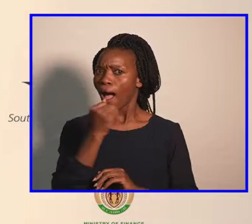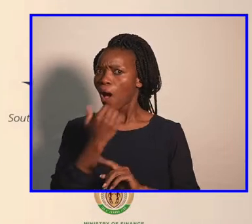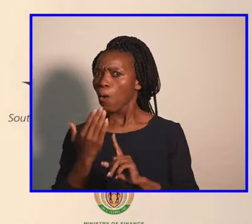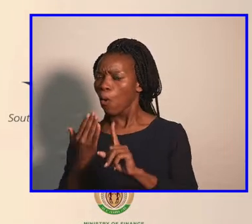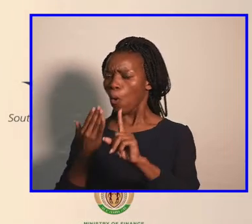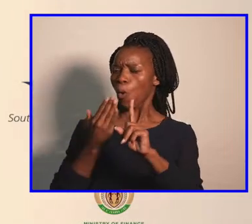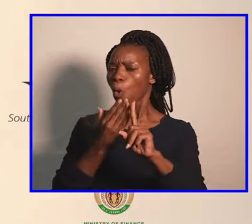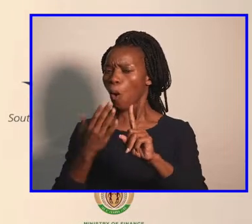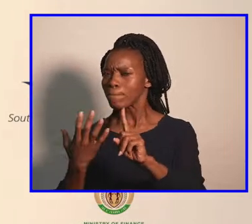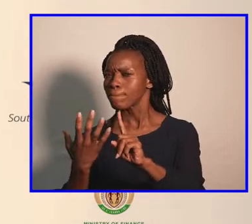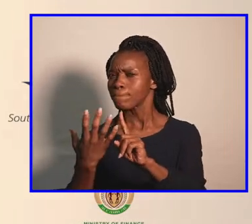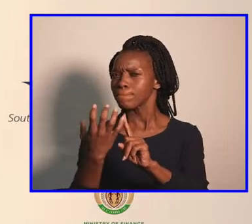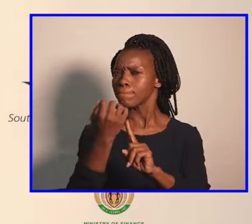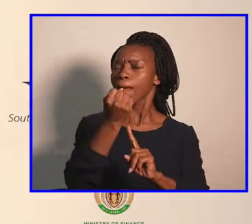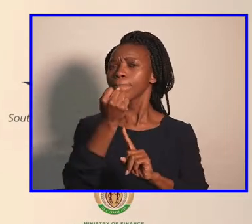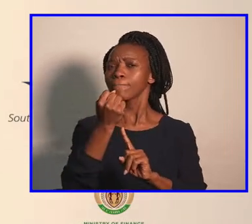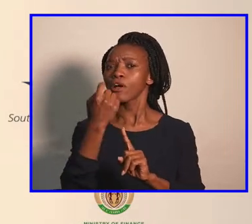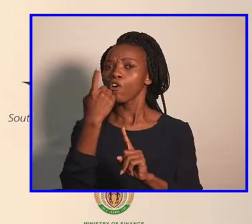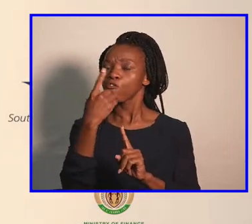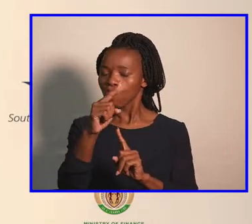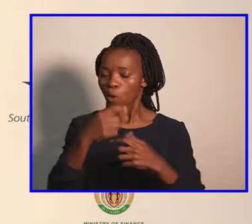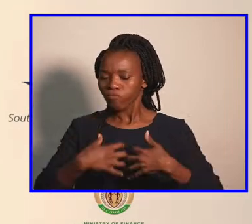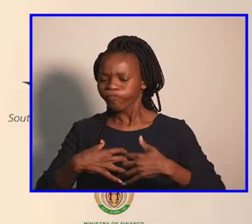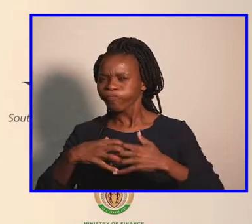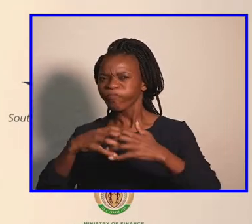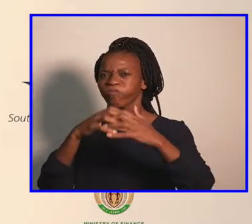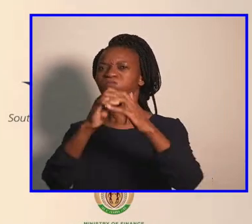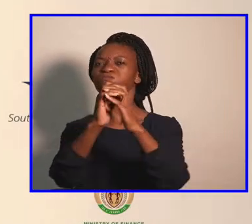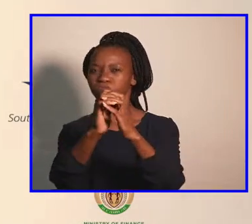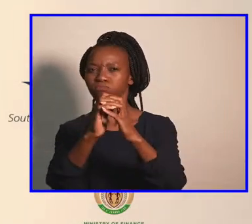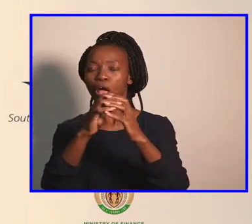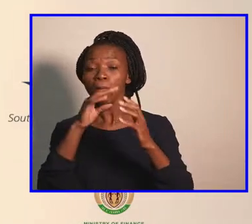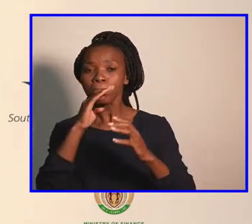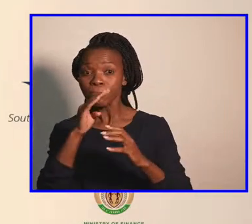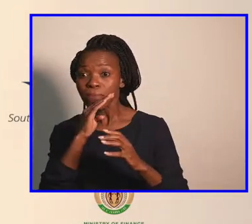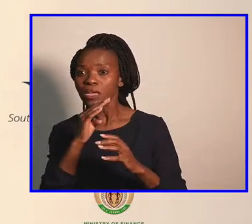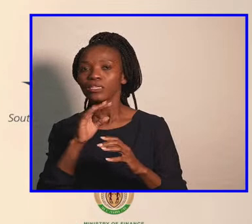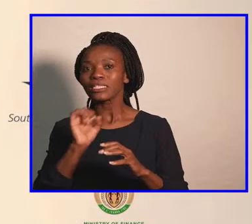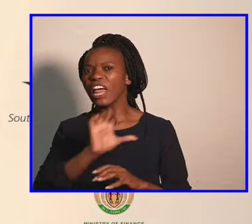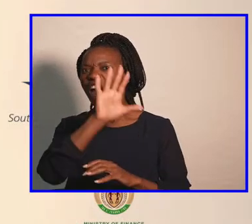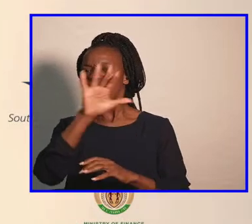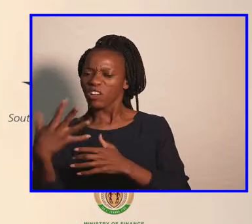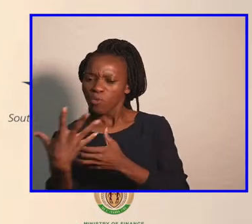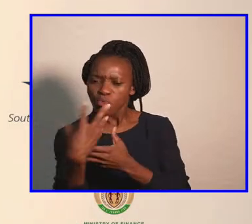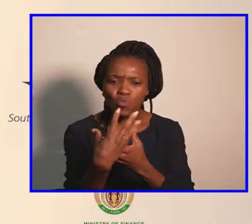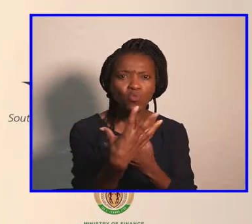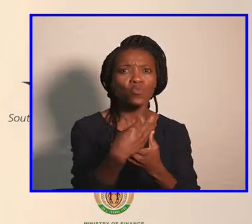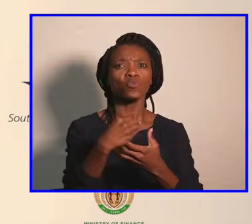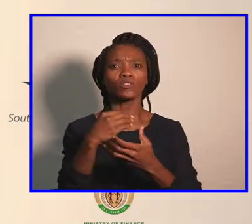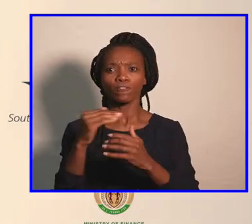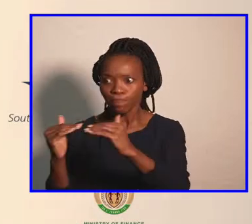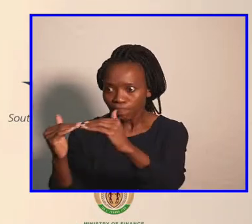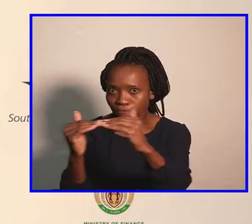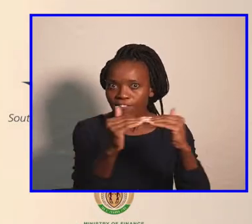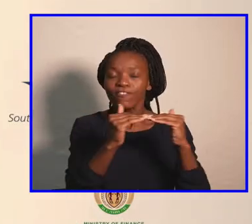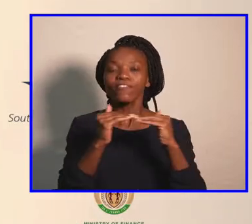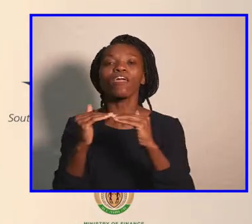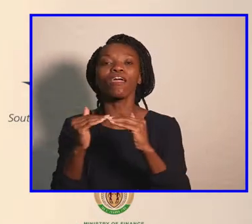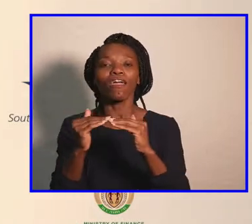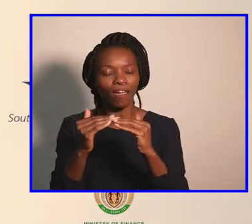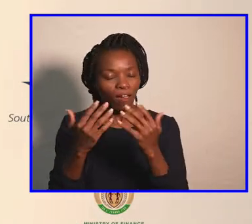of establishing an inclusive and equitable economy. Through the revenues that the